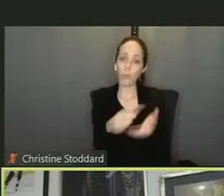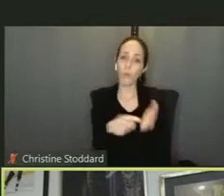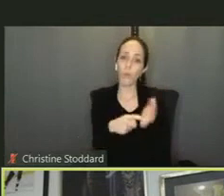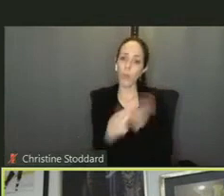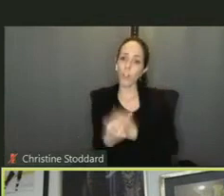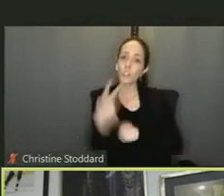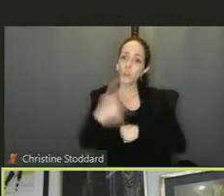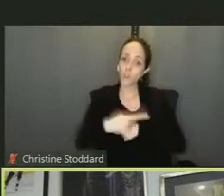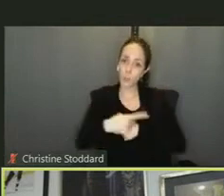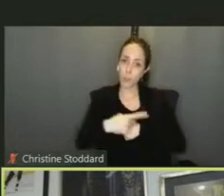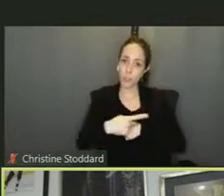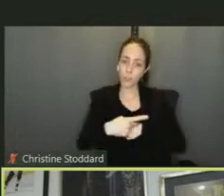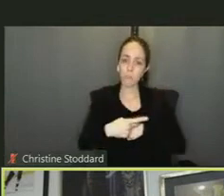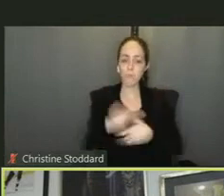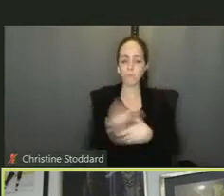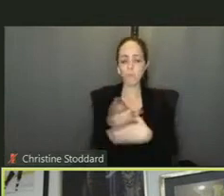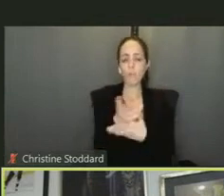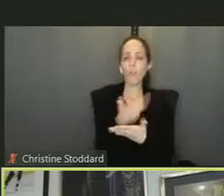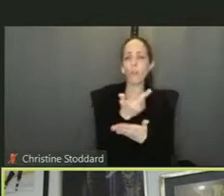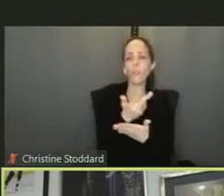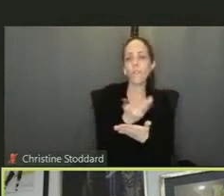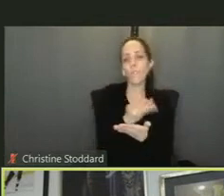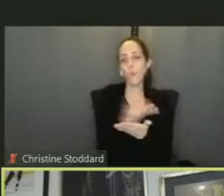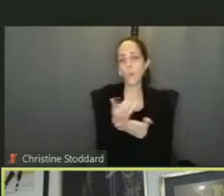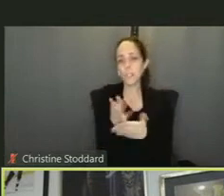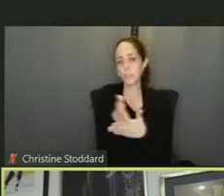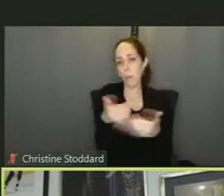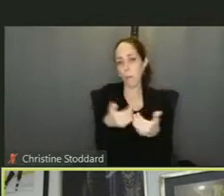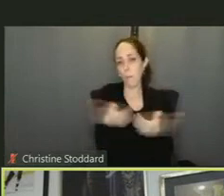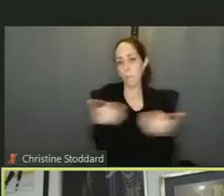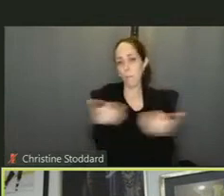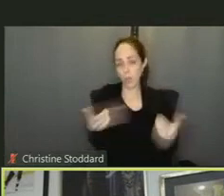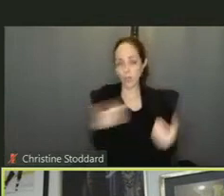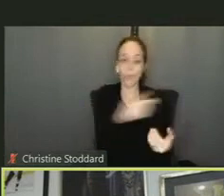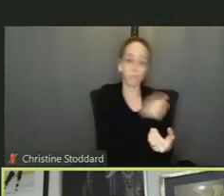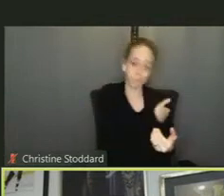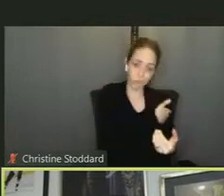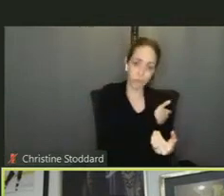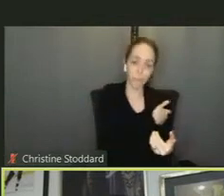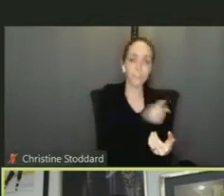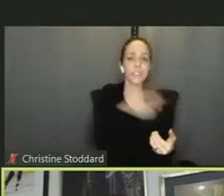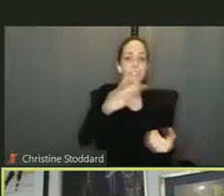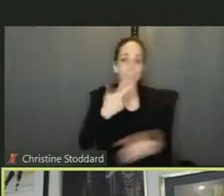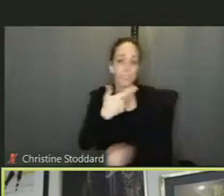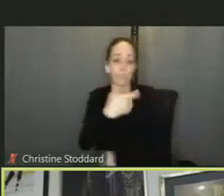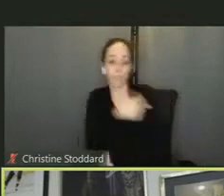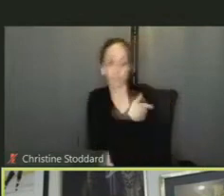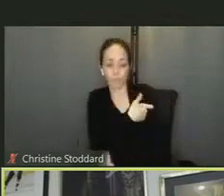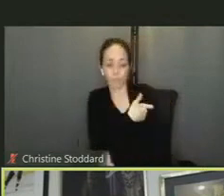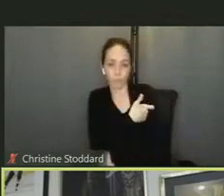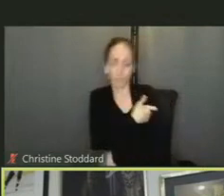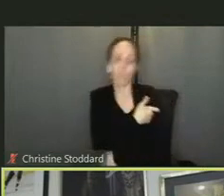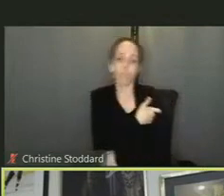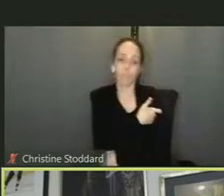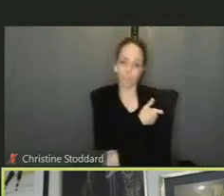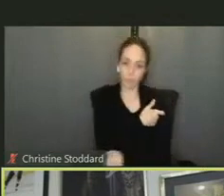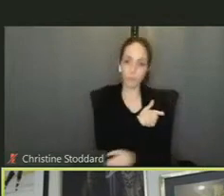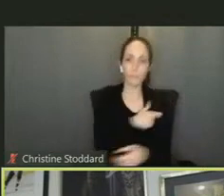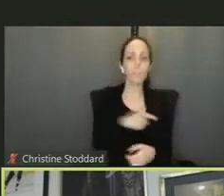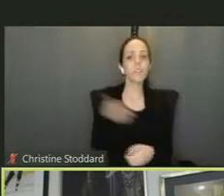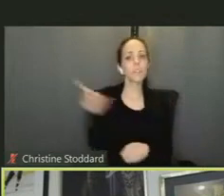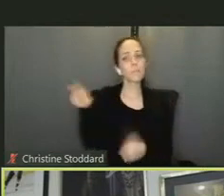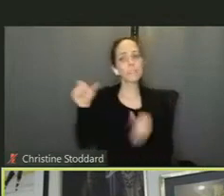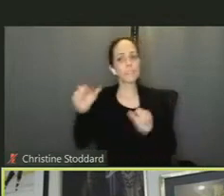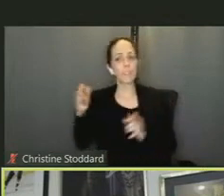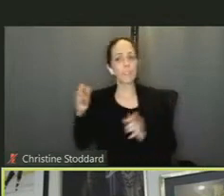3 to 4 weeks apart. That first vaccine primes you, and then that second one really gets your army ready. And they predict that after the